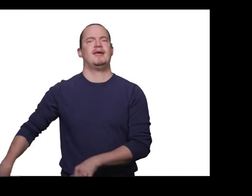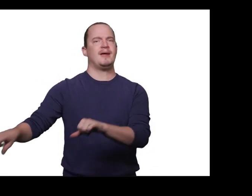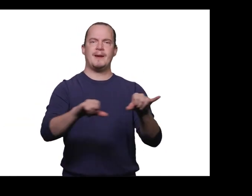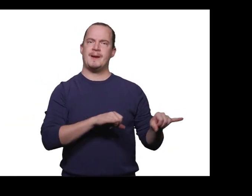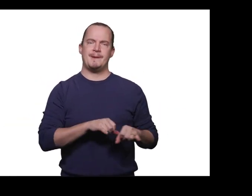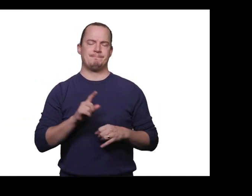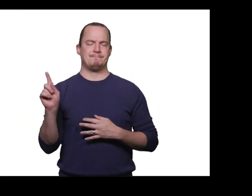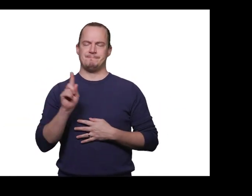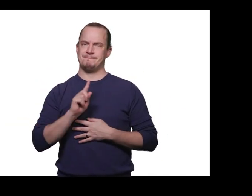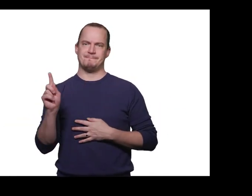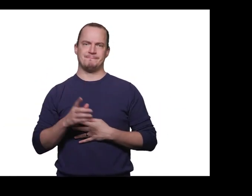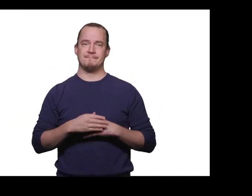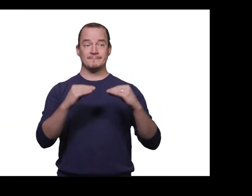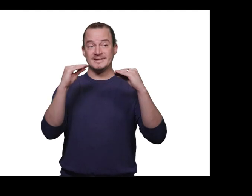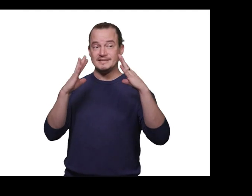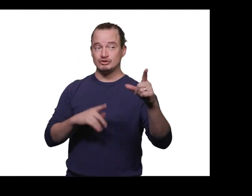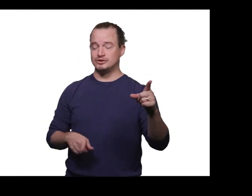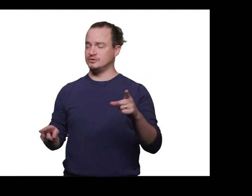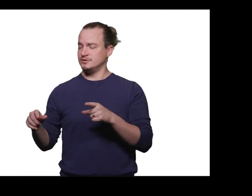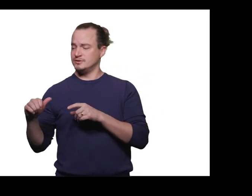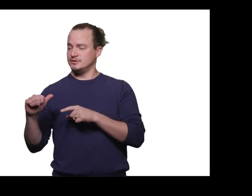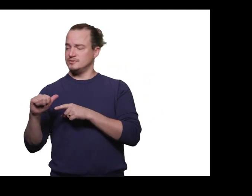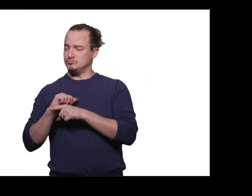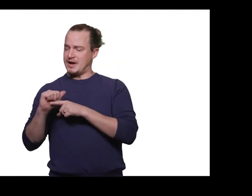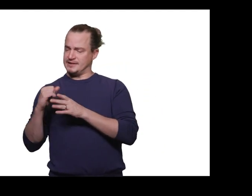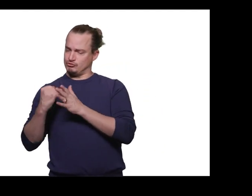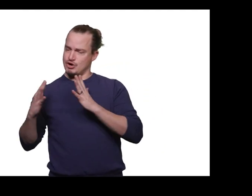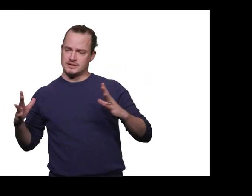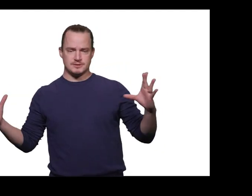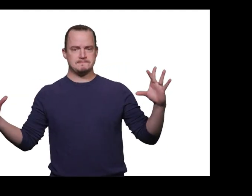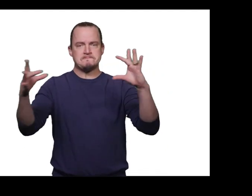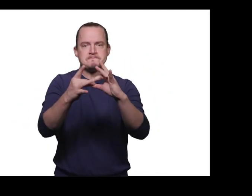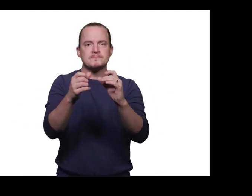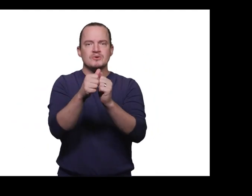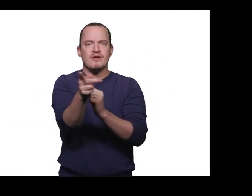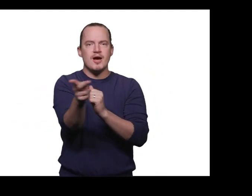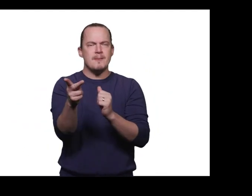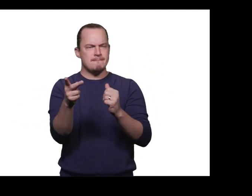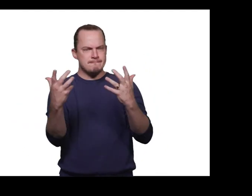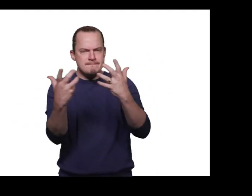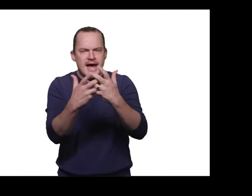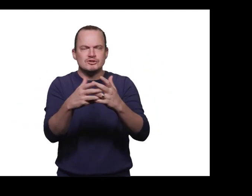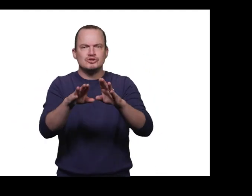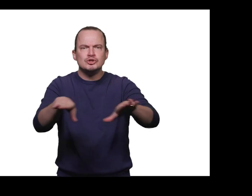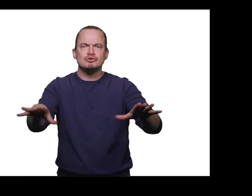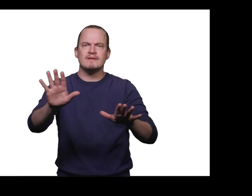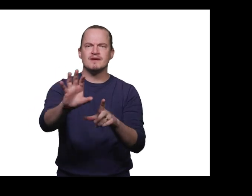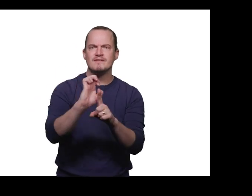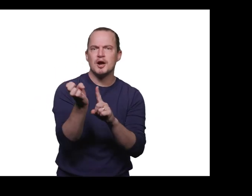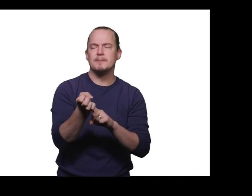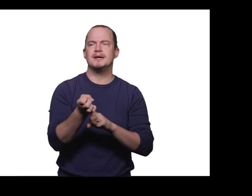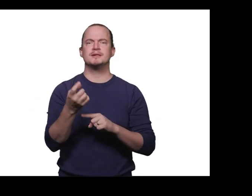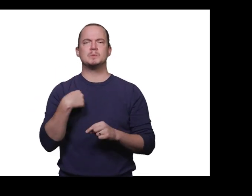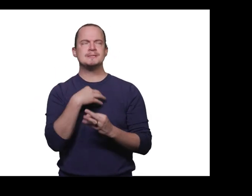educator partner works with the teaching artist to provide a preliminary profile of the learning environment of children and leads the selection of content